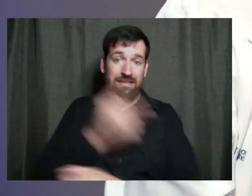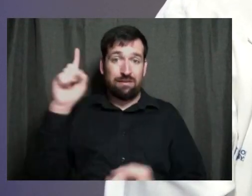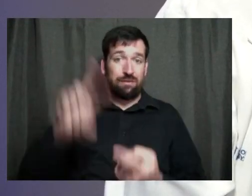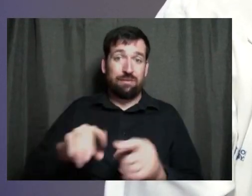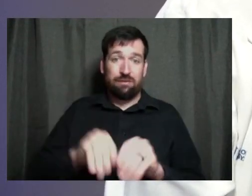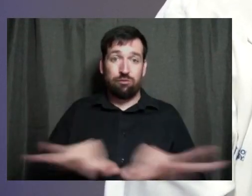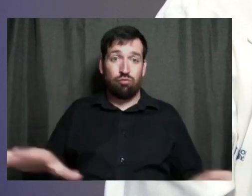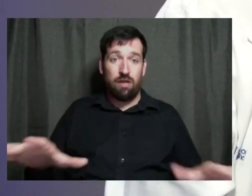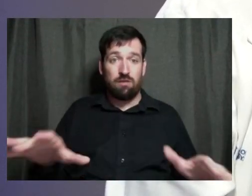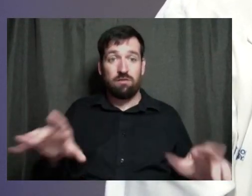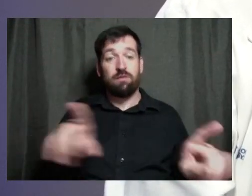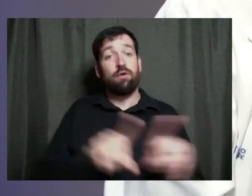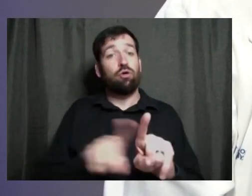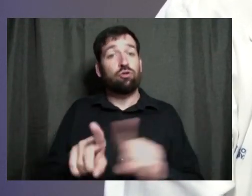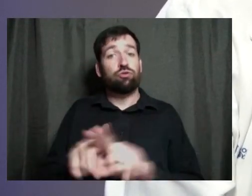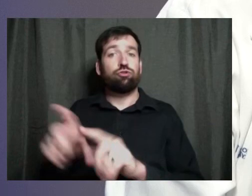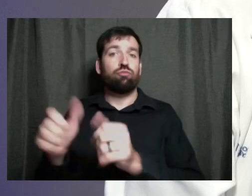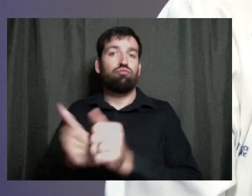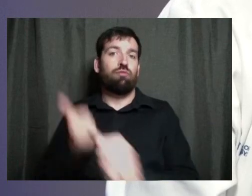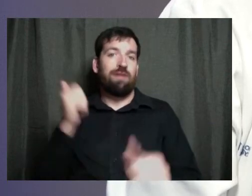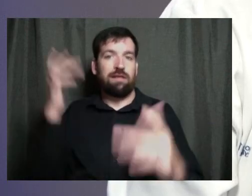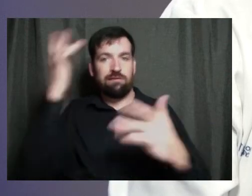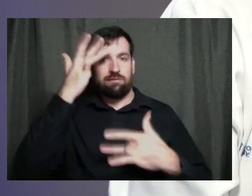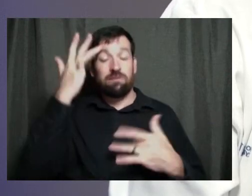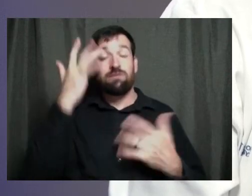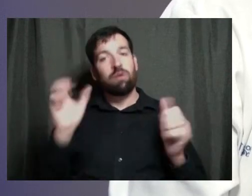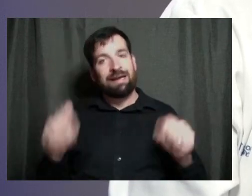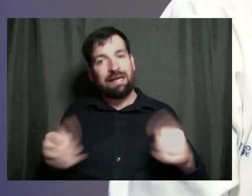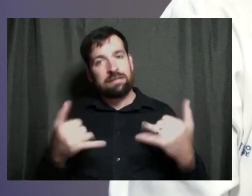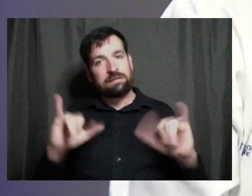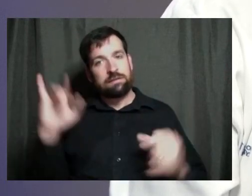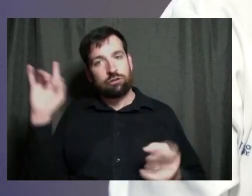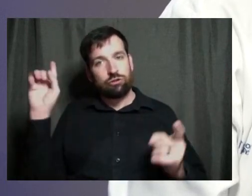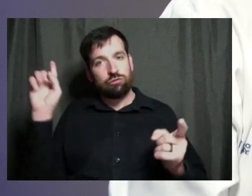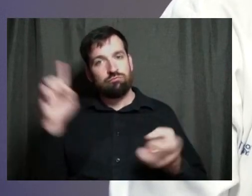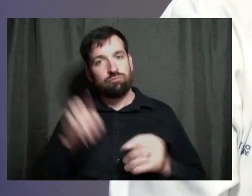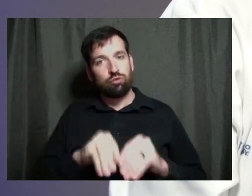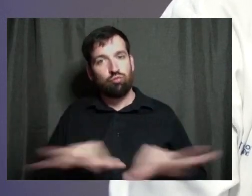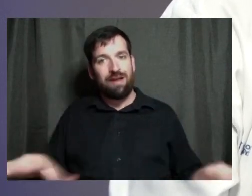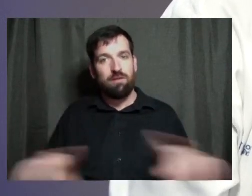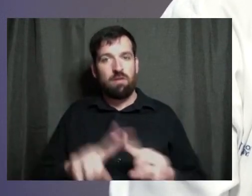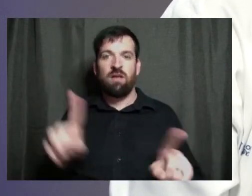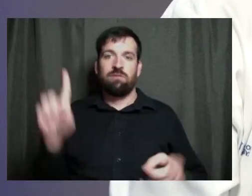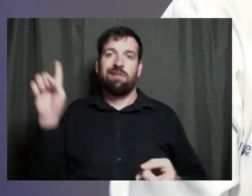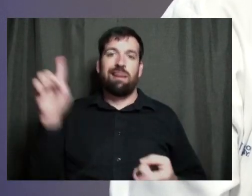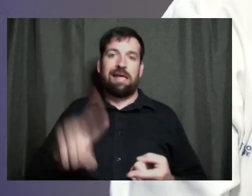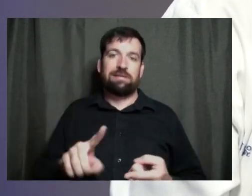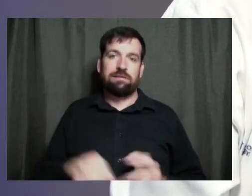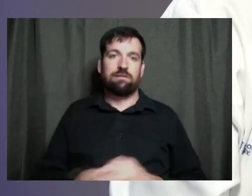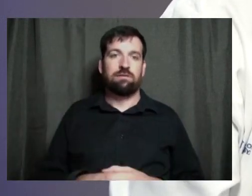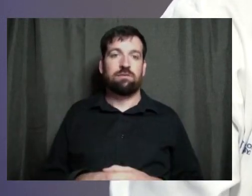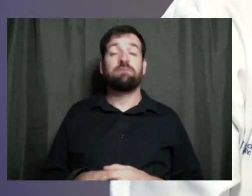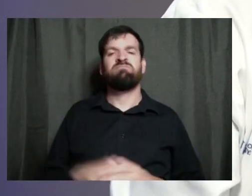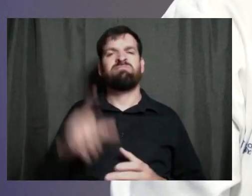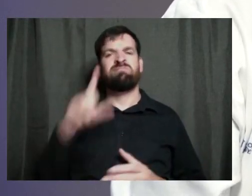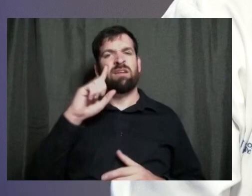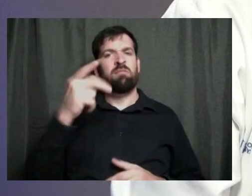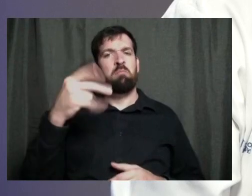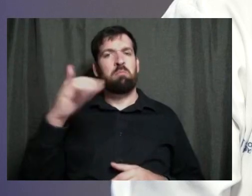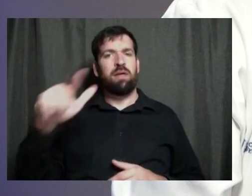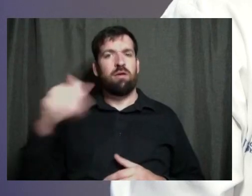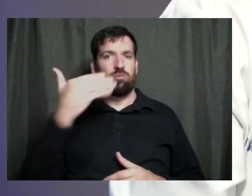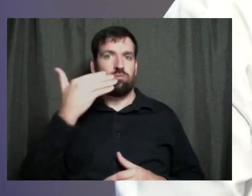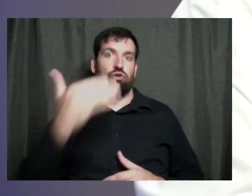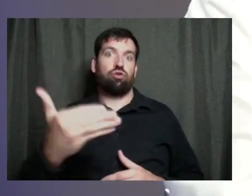you prevent getting the disease. You can still spread it, but your odds do go down. So I think that the pill is a good thing. I hope it